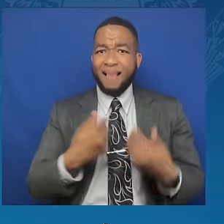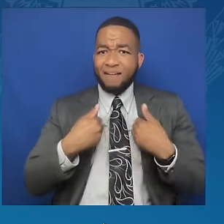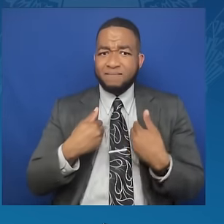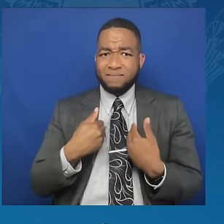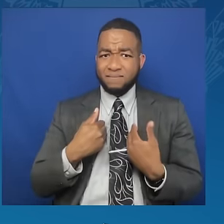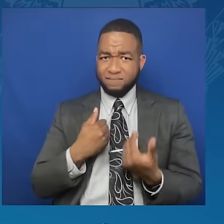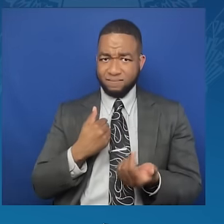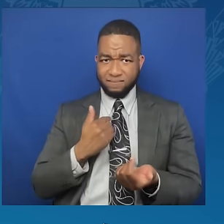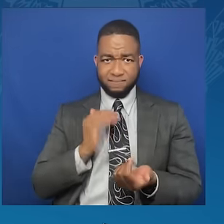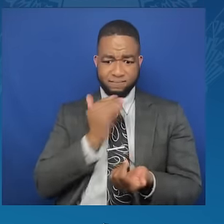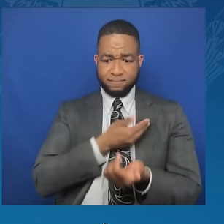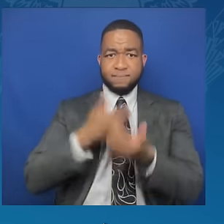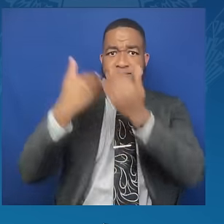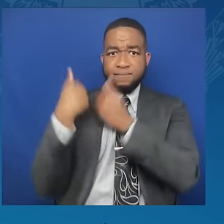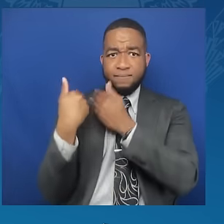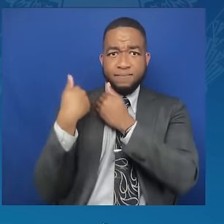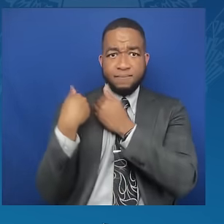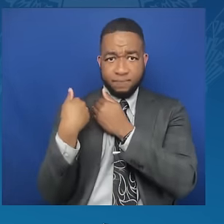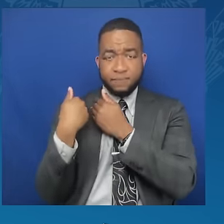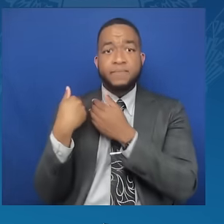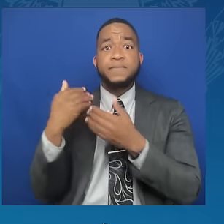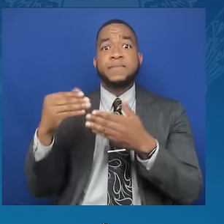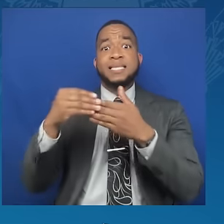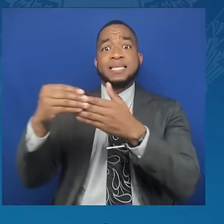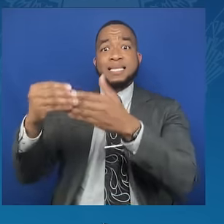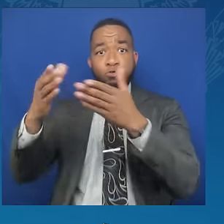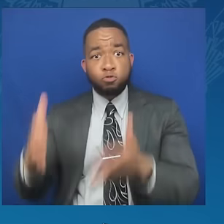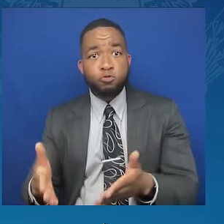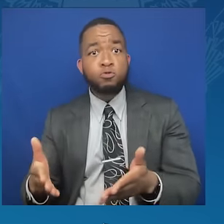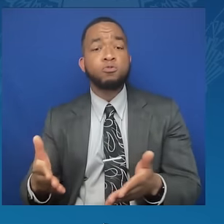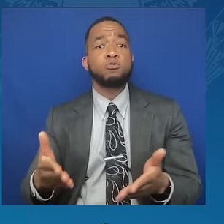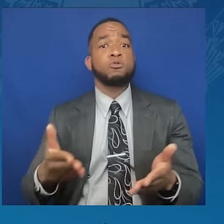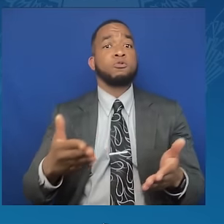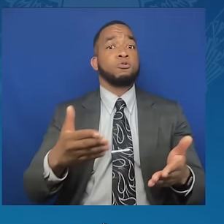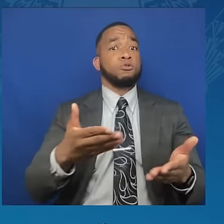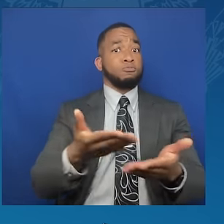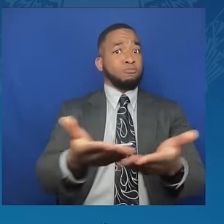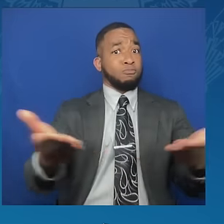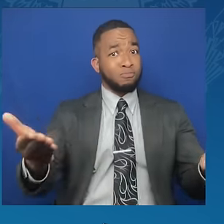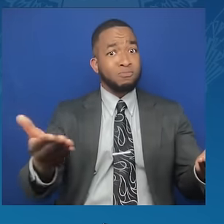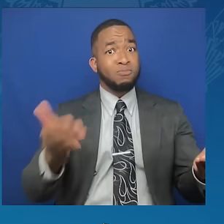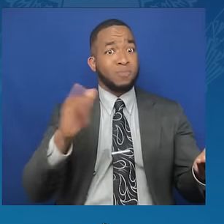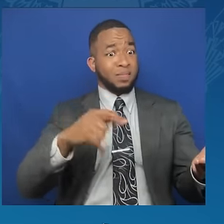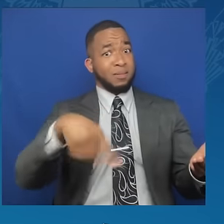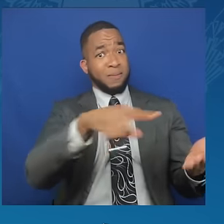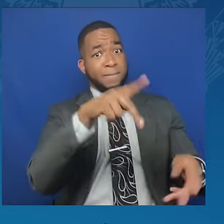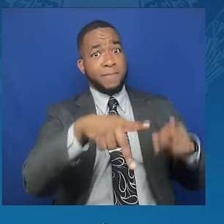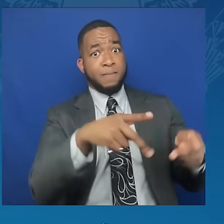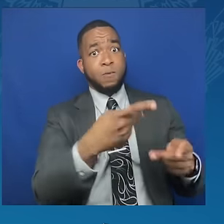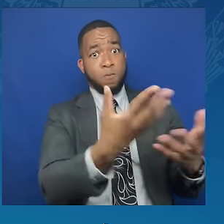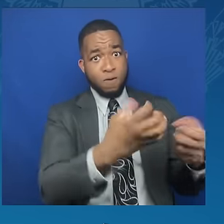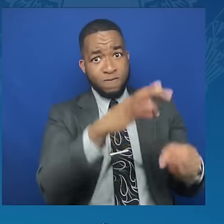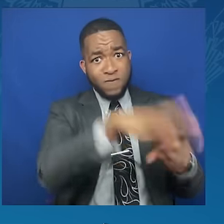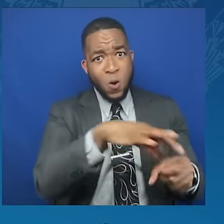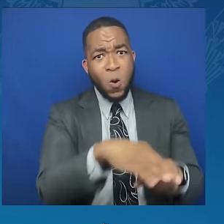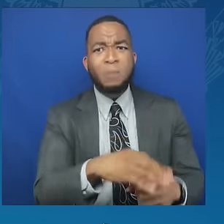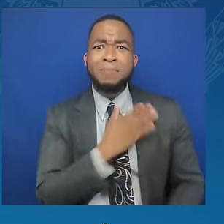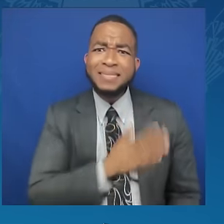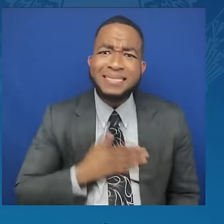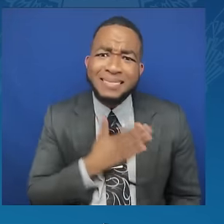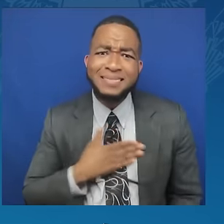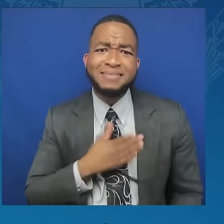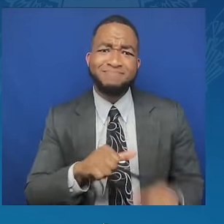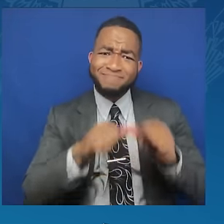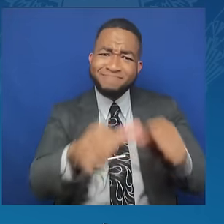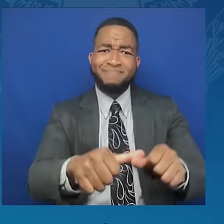vote. I submit to you this. If your vote didn't matter, extremists wouldn't be trying so hard to take it